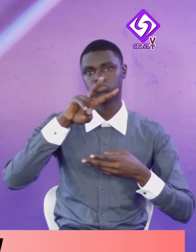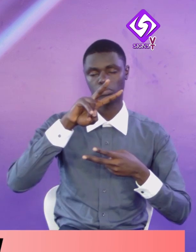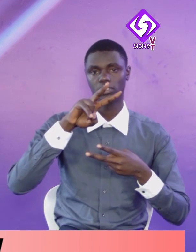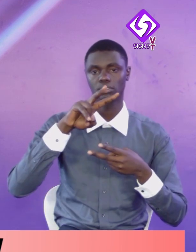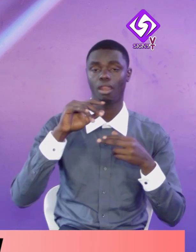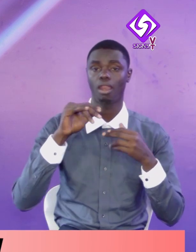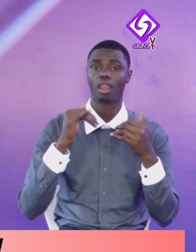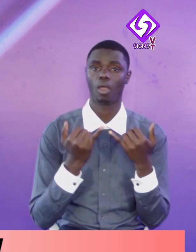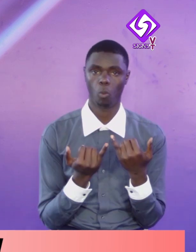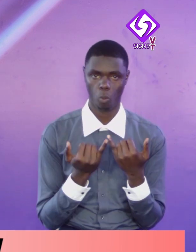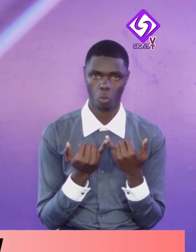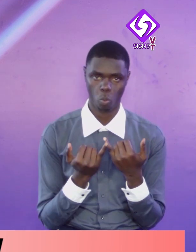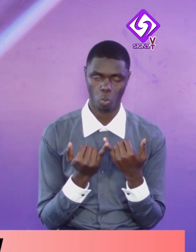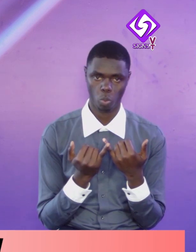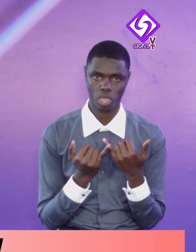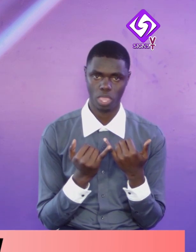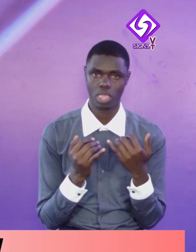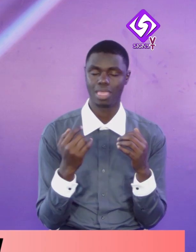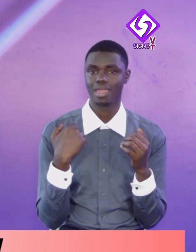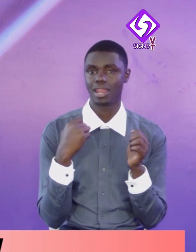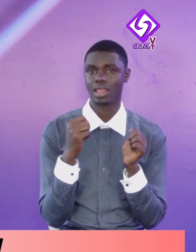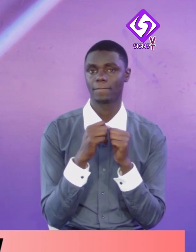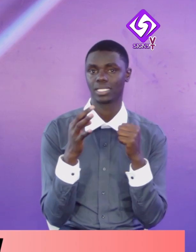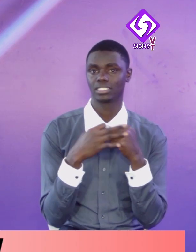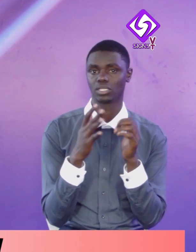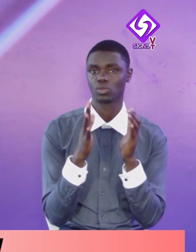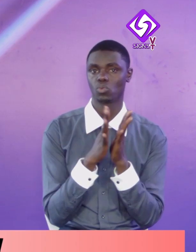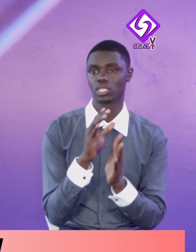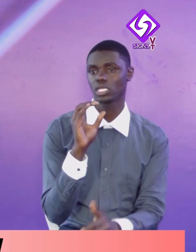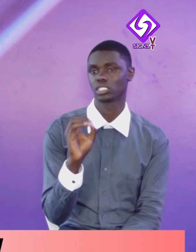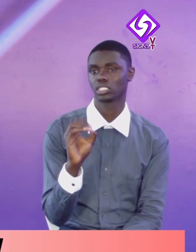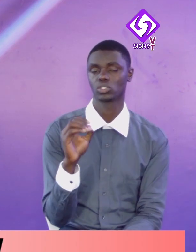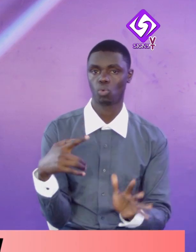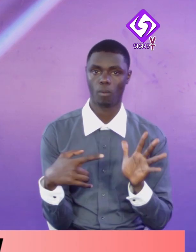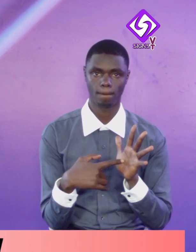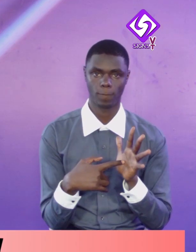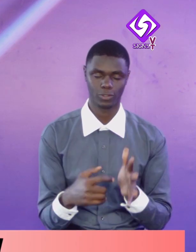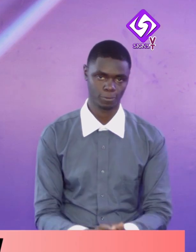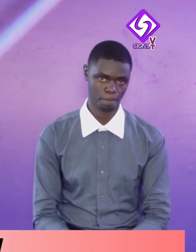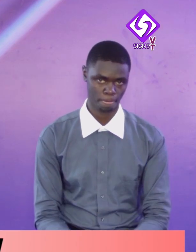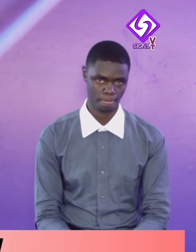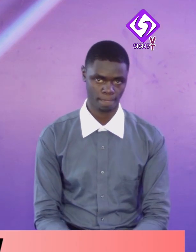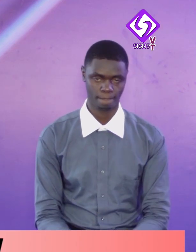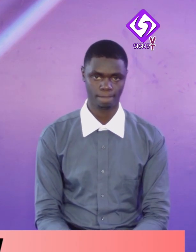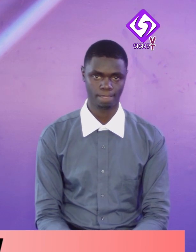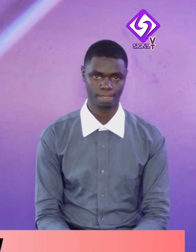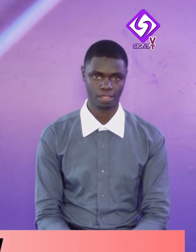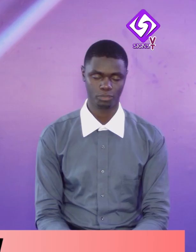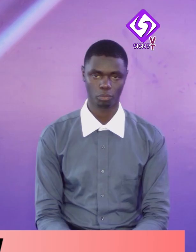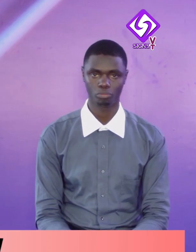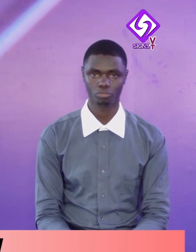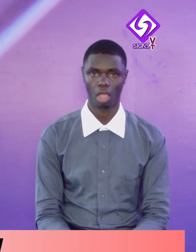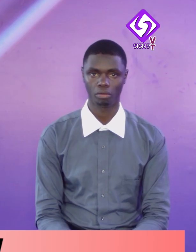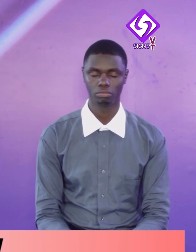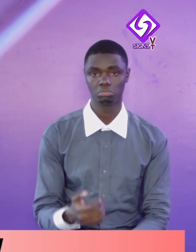is now number 18 with 0 points. Okay. Now, I don't